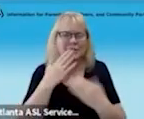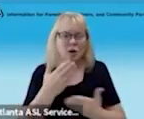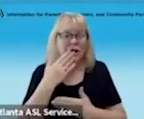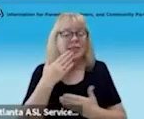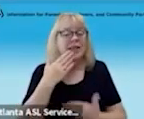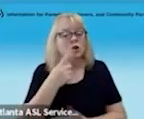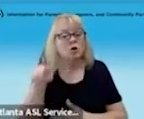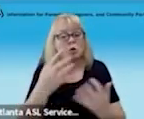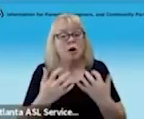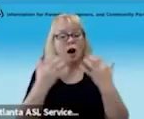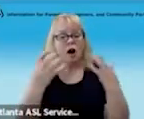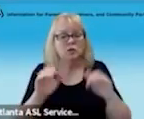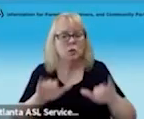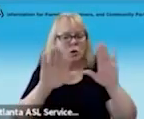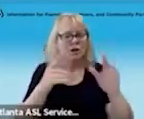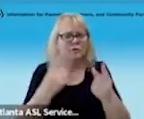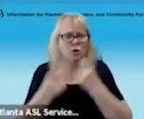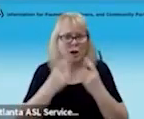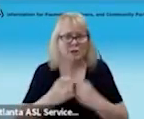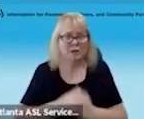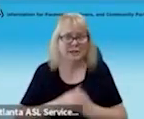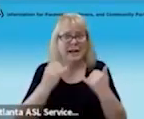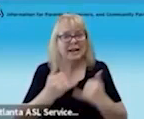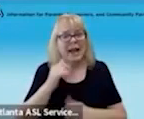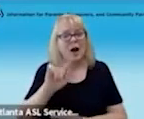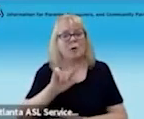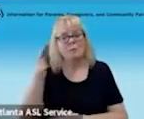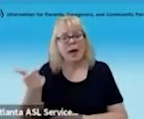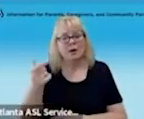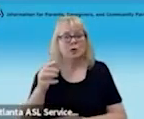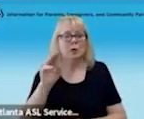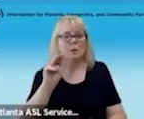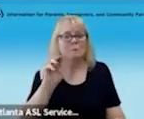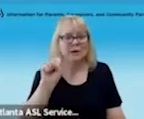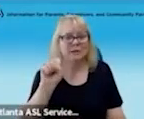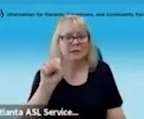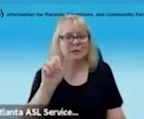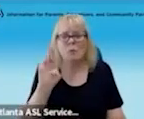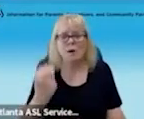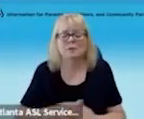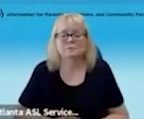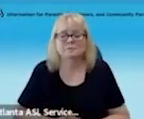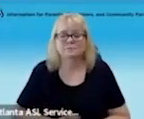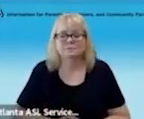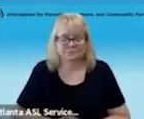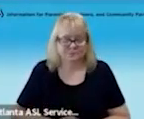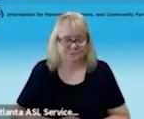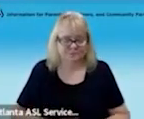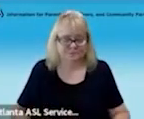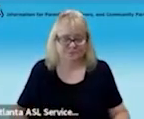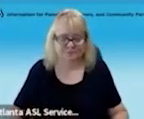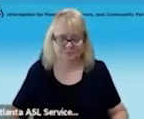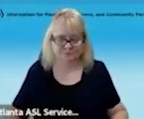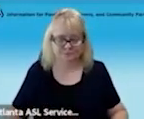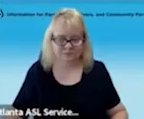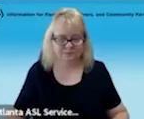to all of our panelists, our superhero presenters. You guys are amazing for the work that you're doing. And thanks to the audience